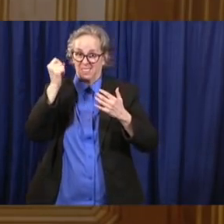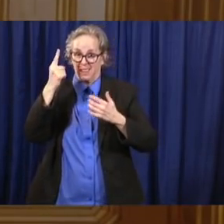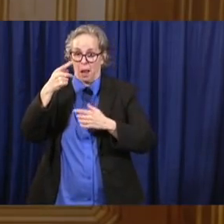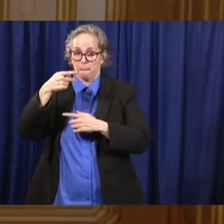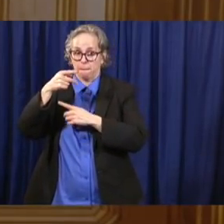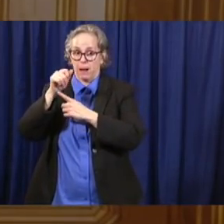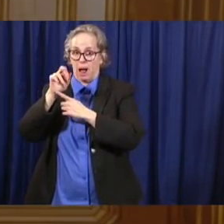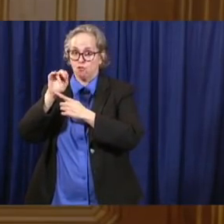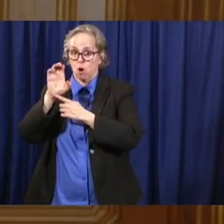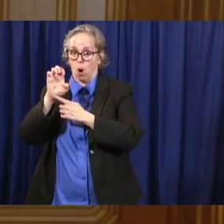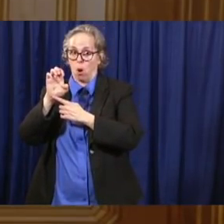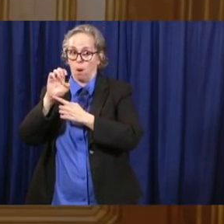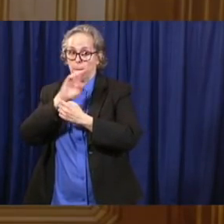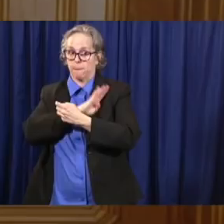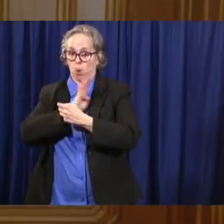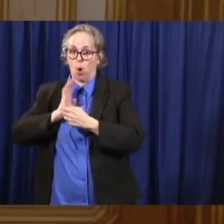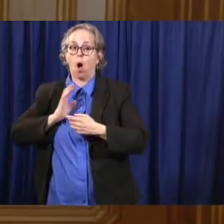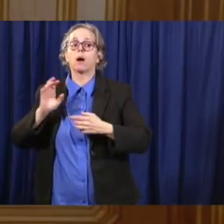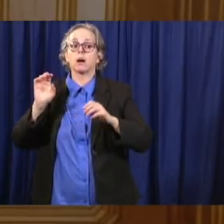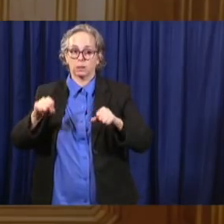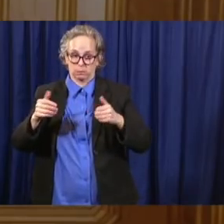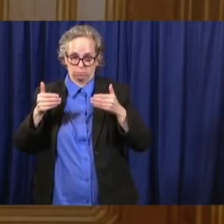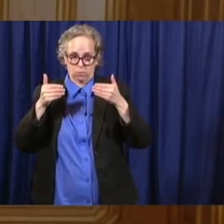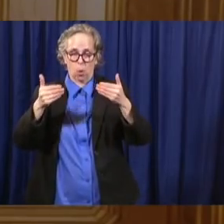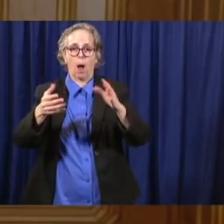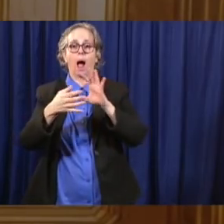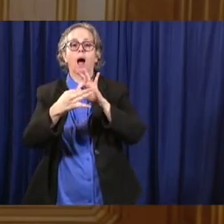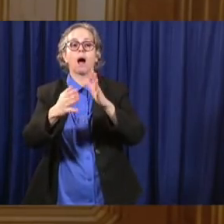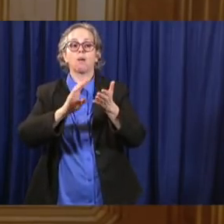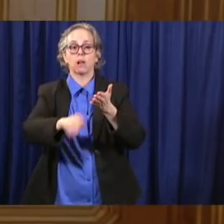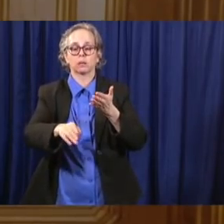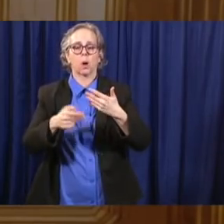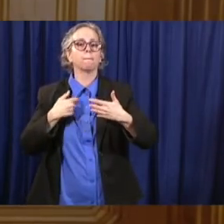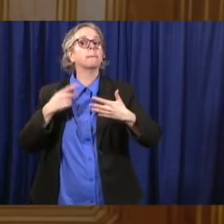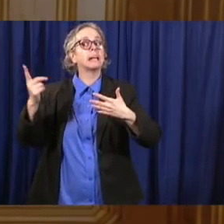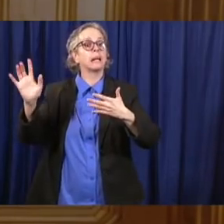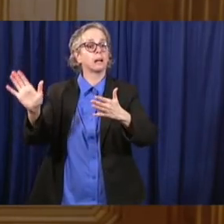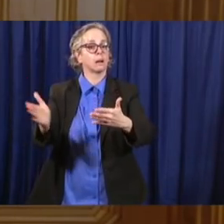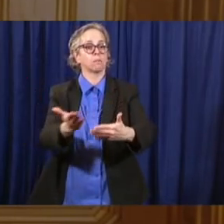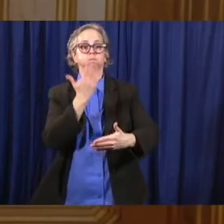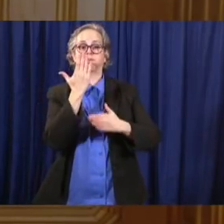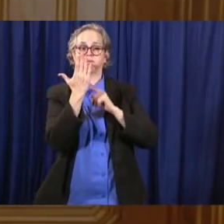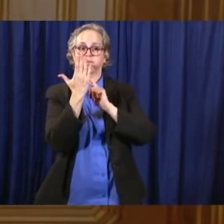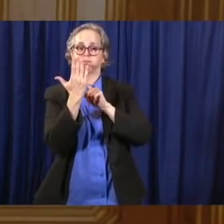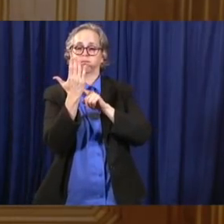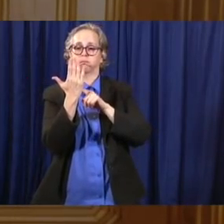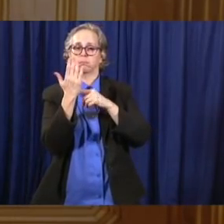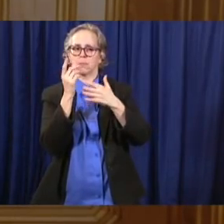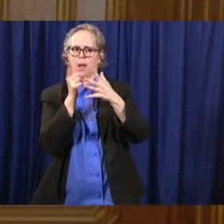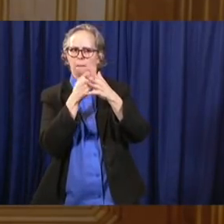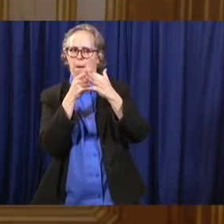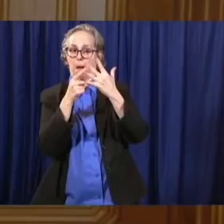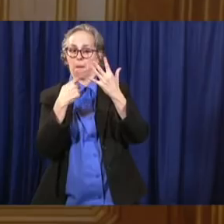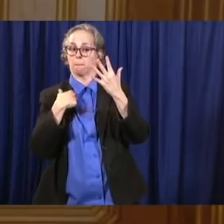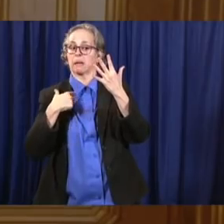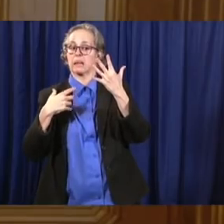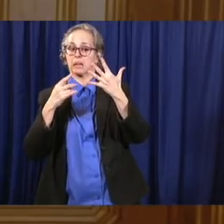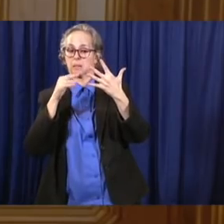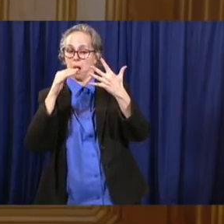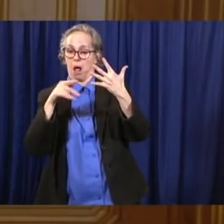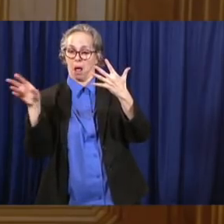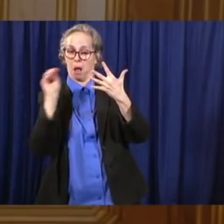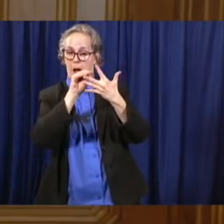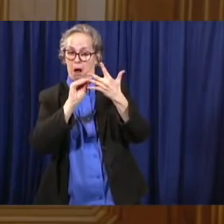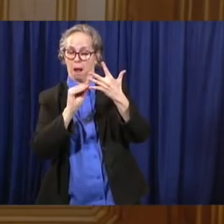we're going to look at, see if the conditions are, if we want to add any additional conditions, and then take an action.